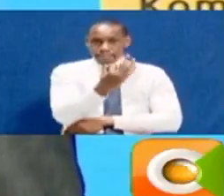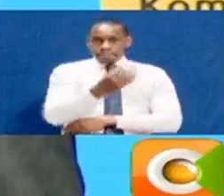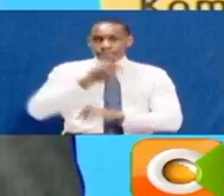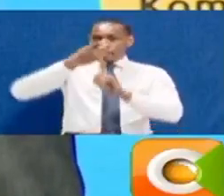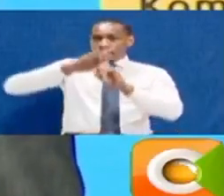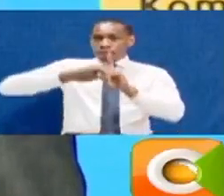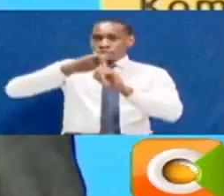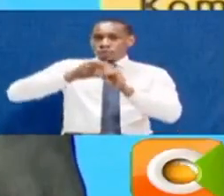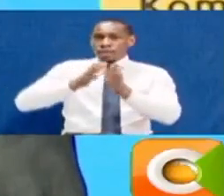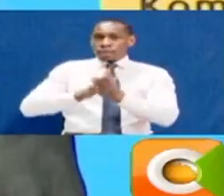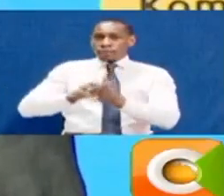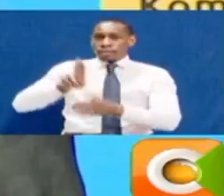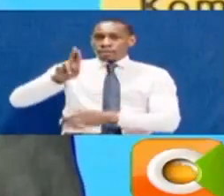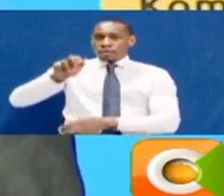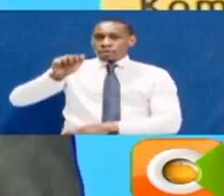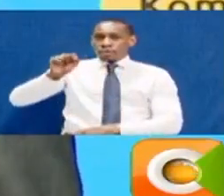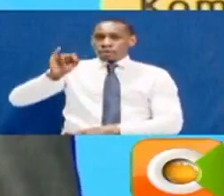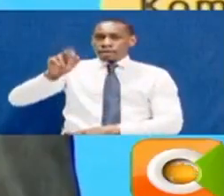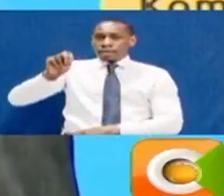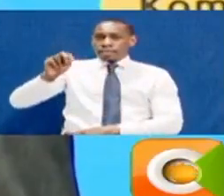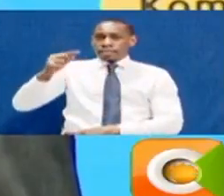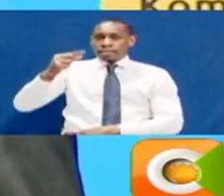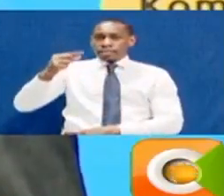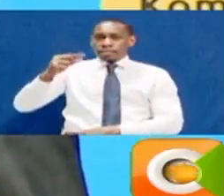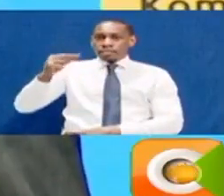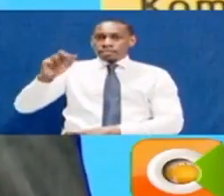and Uasin Gishu 1 each.